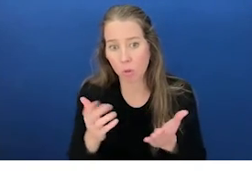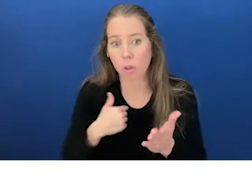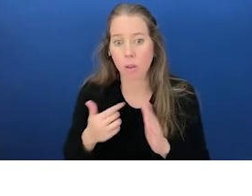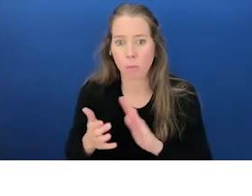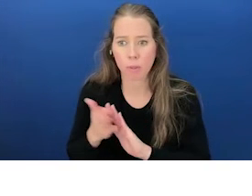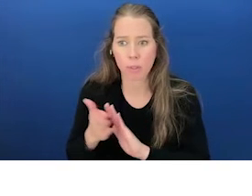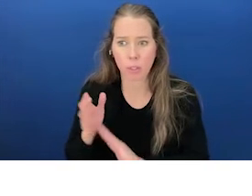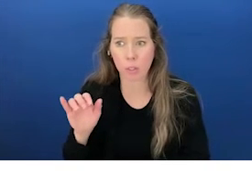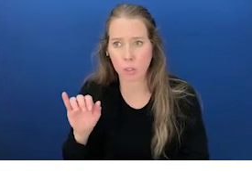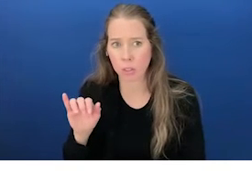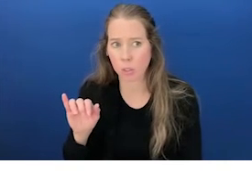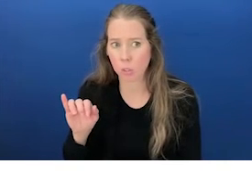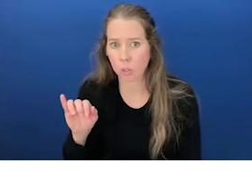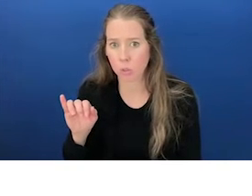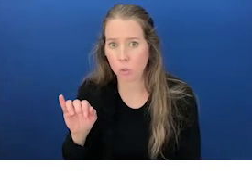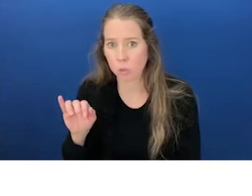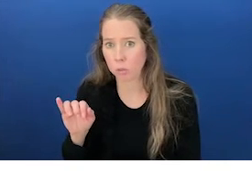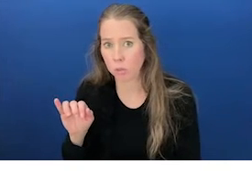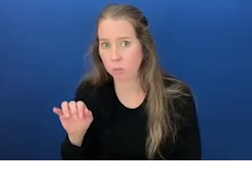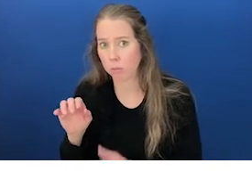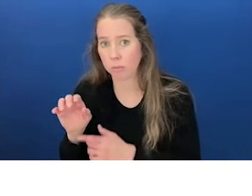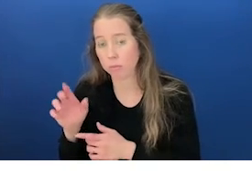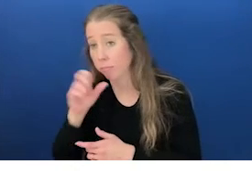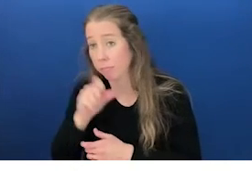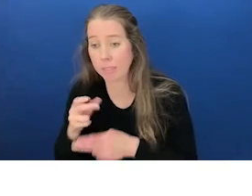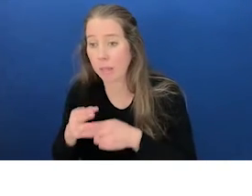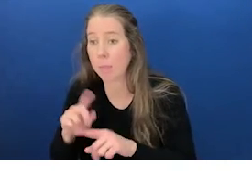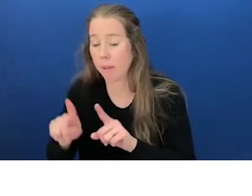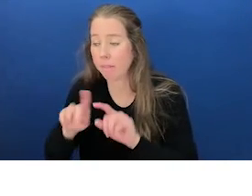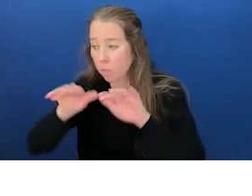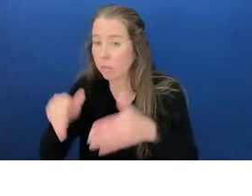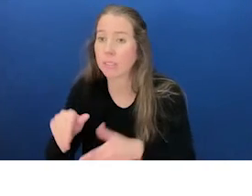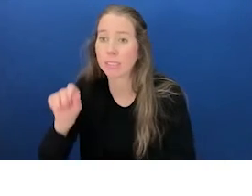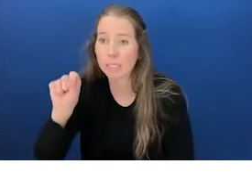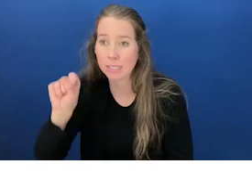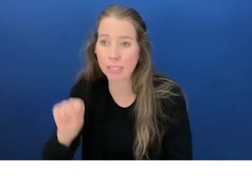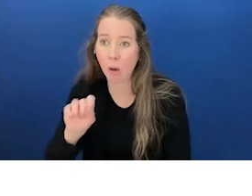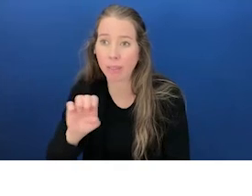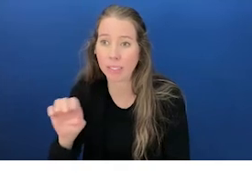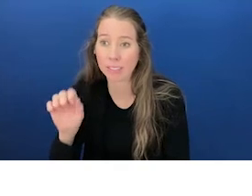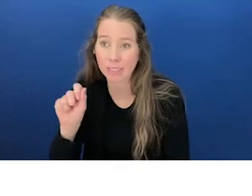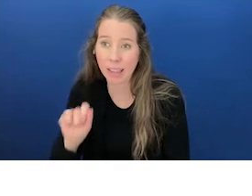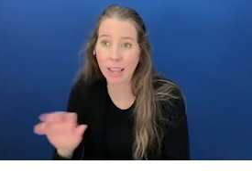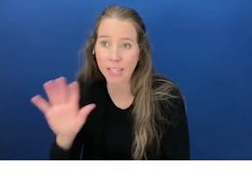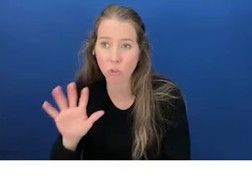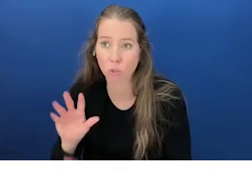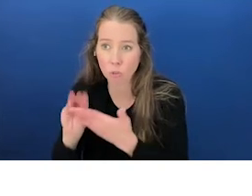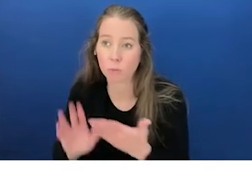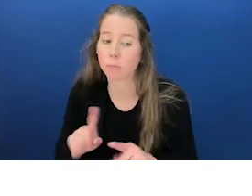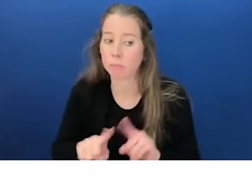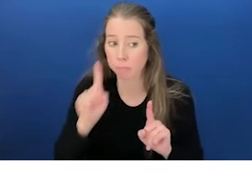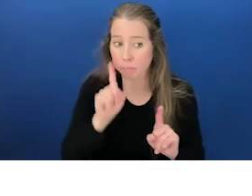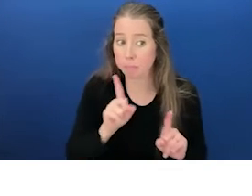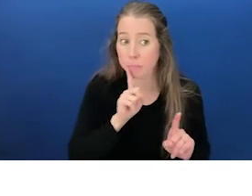program, which focuses on Southeast Asian students. So I thought it would be a really neat idea to kind of